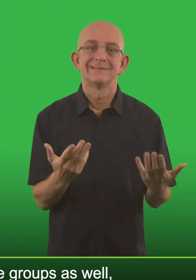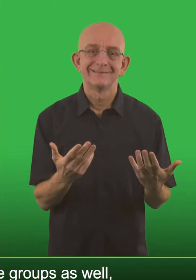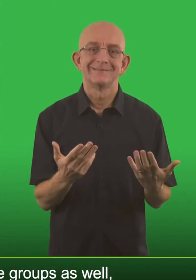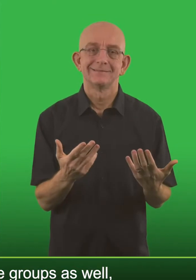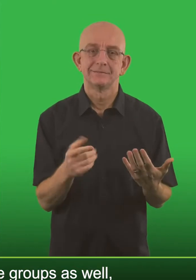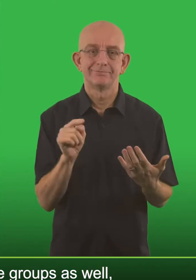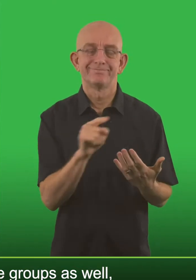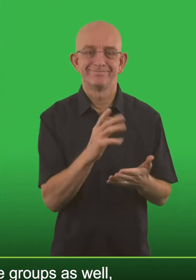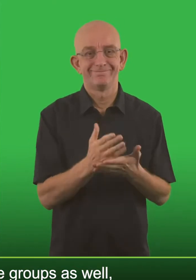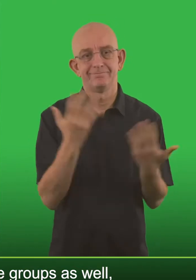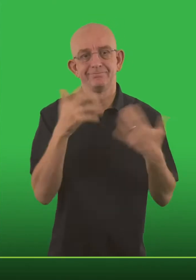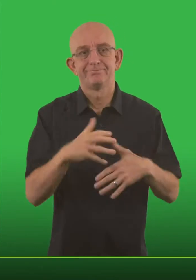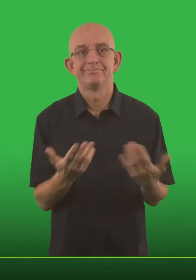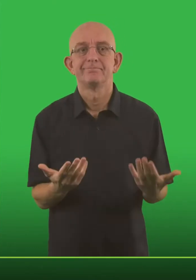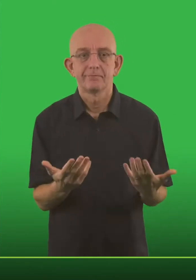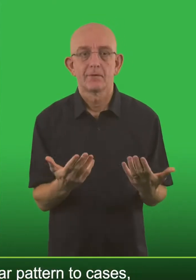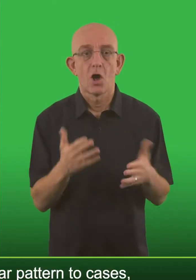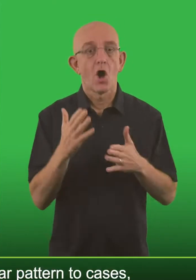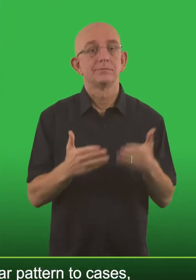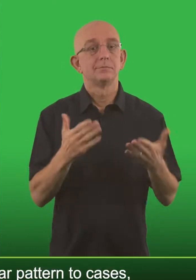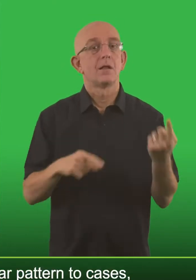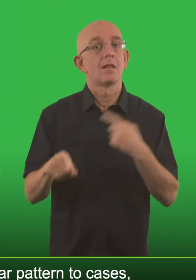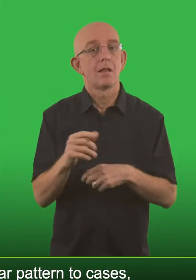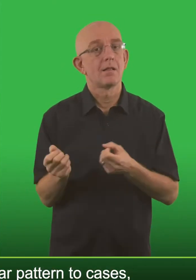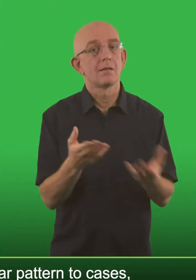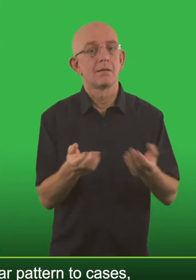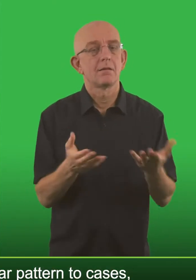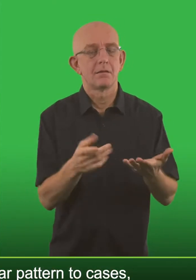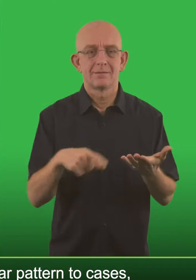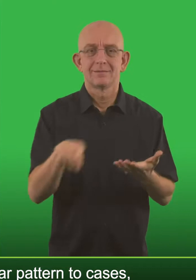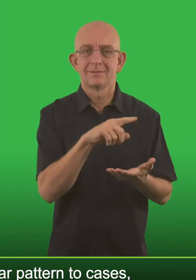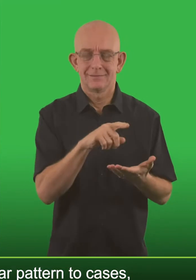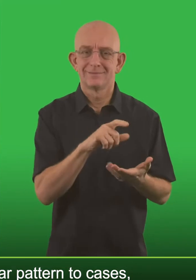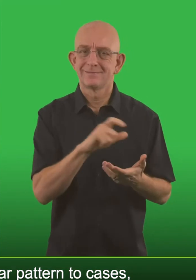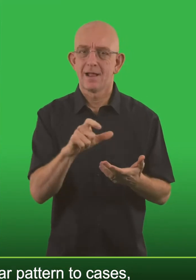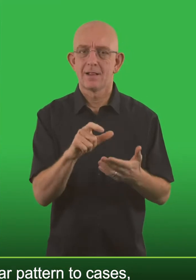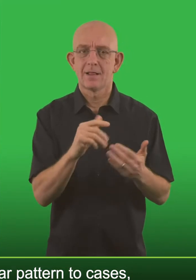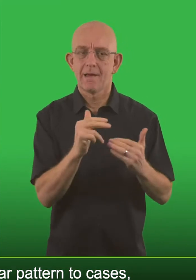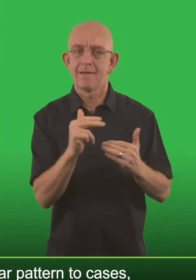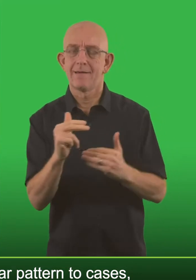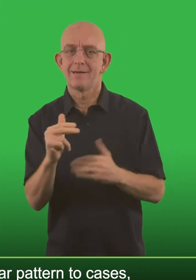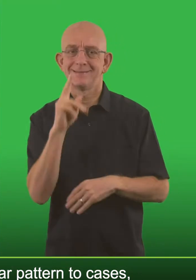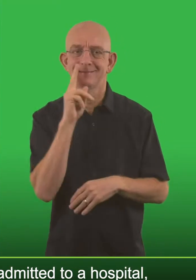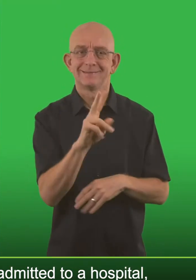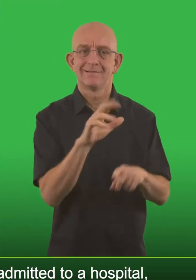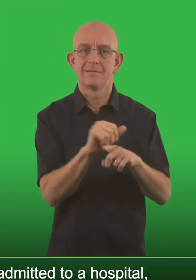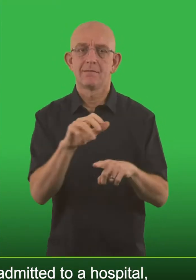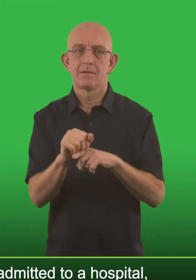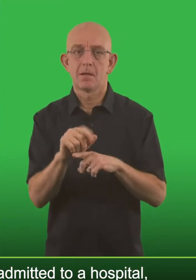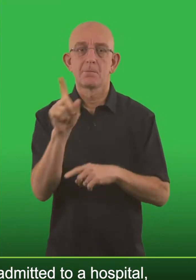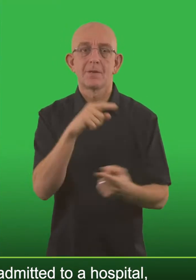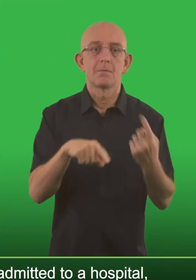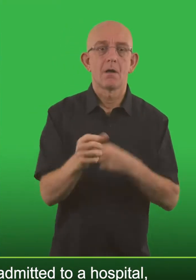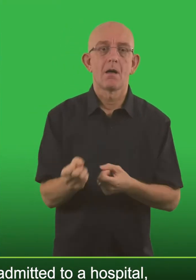as well, and obviously that's a concern. Hospital admissions tend to follow a similar pattern to cases, and it is